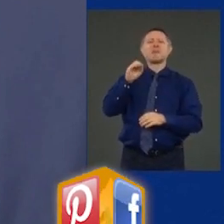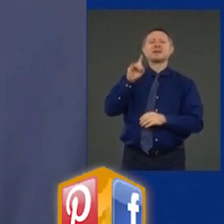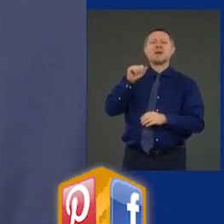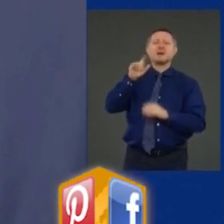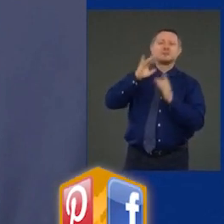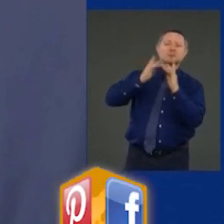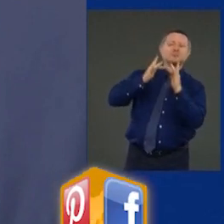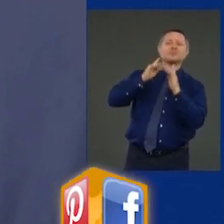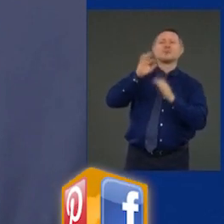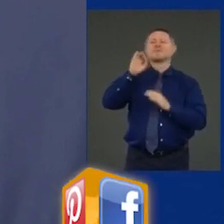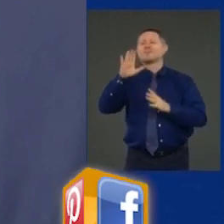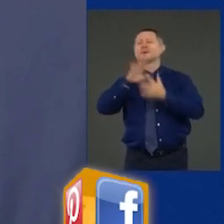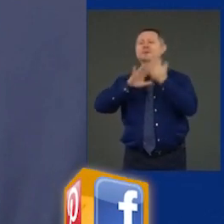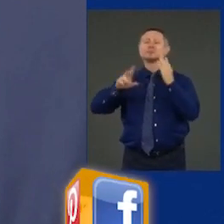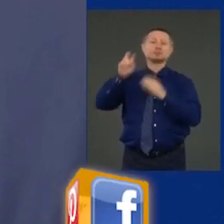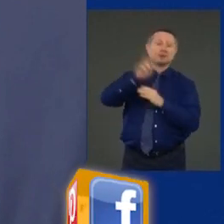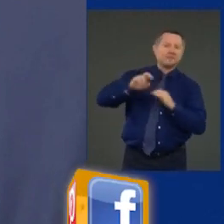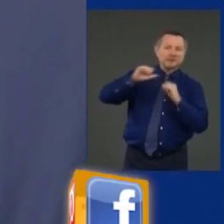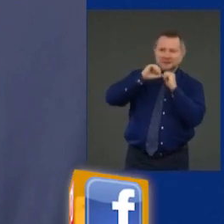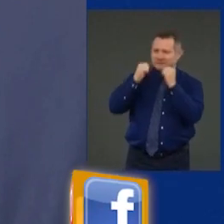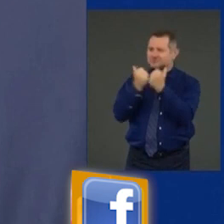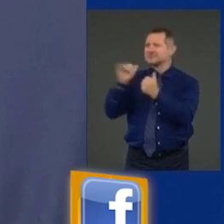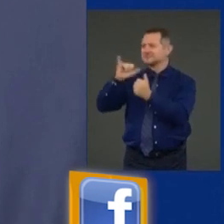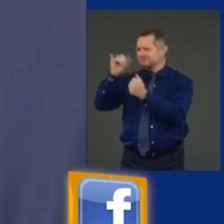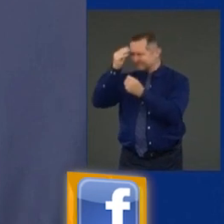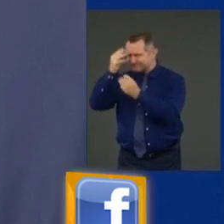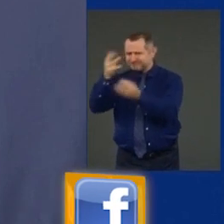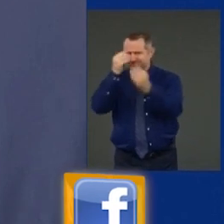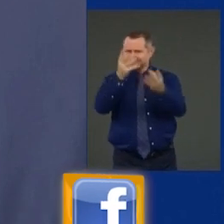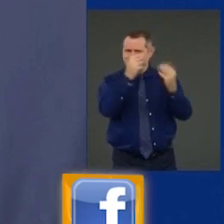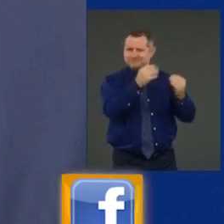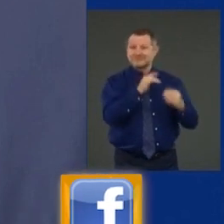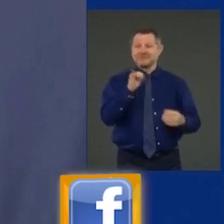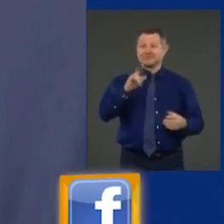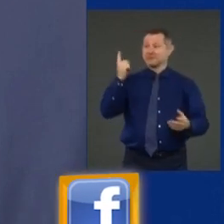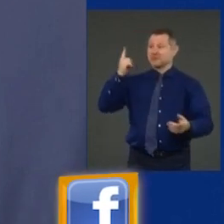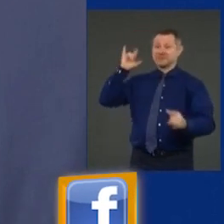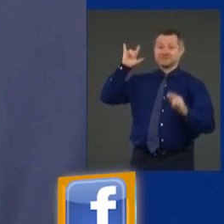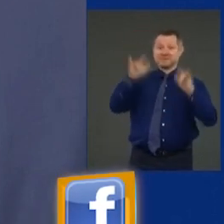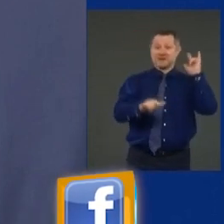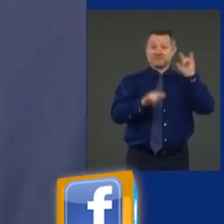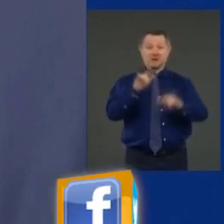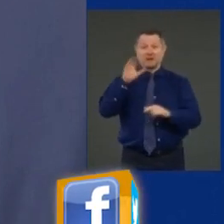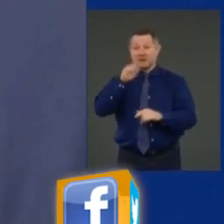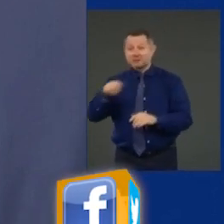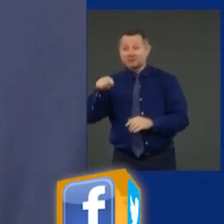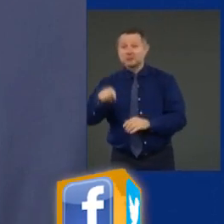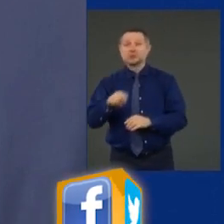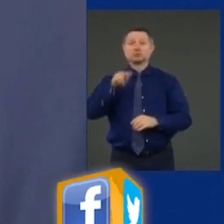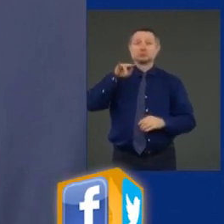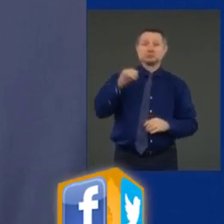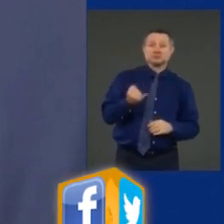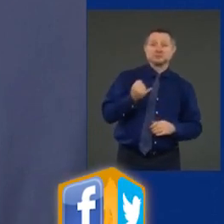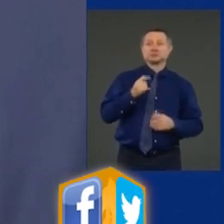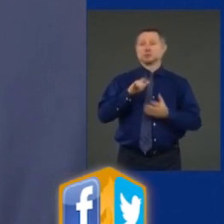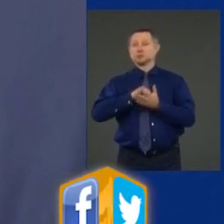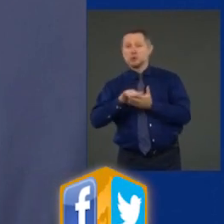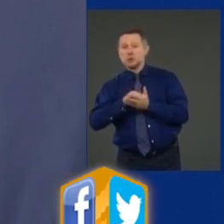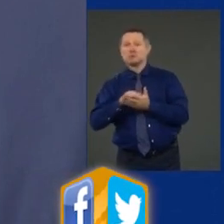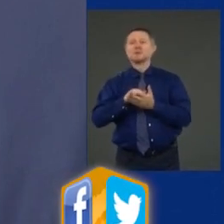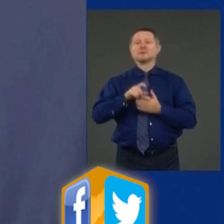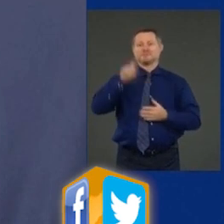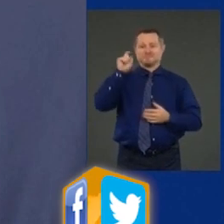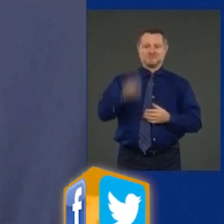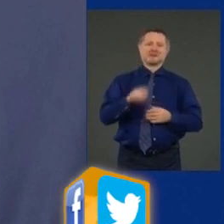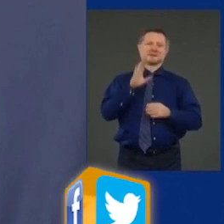we can to tell people, if you come to Connecticut, you come to New York, you come to New Jersey, you come safely, and you follow the